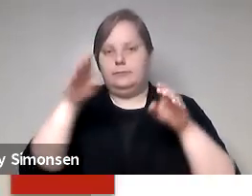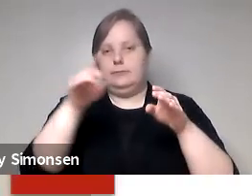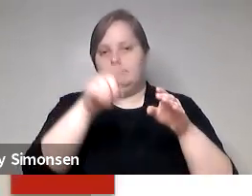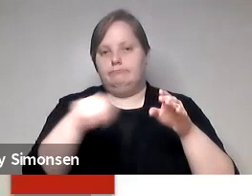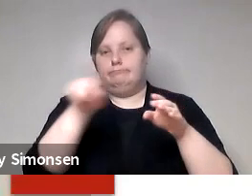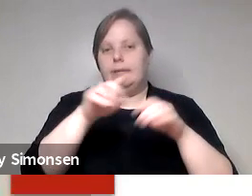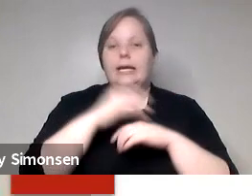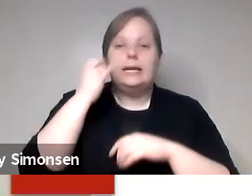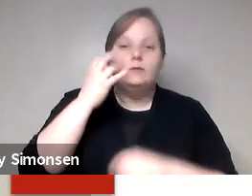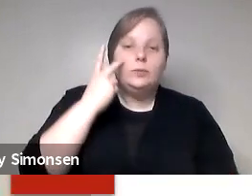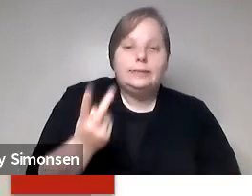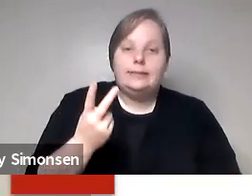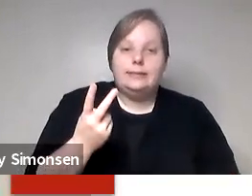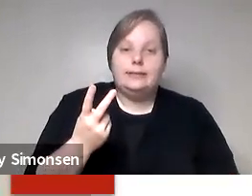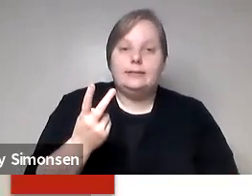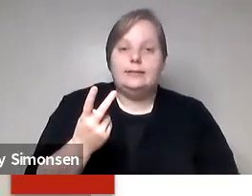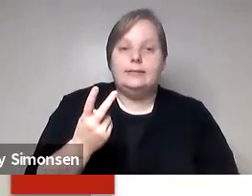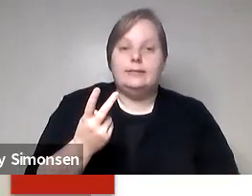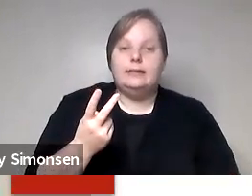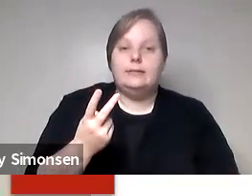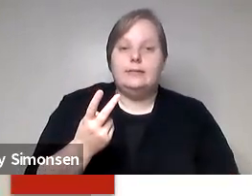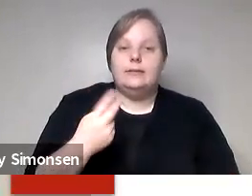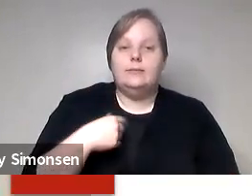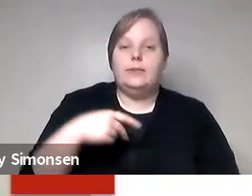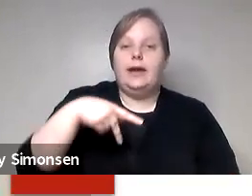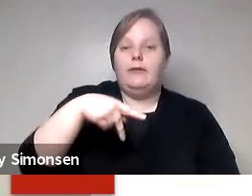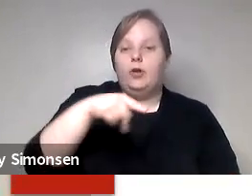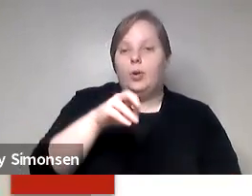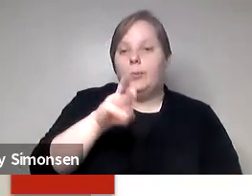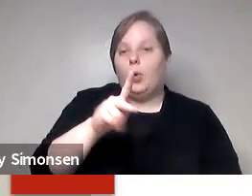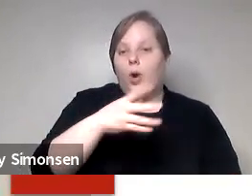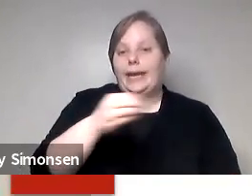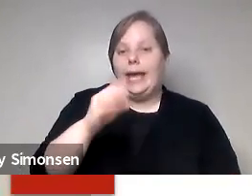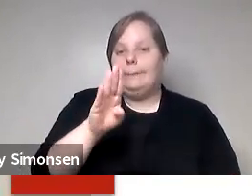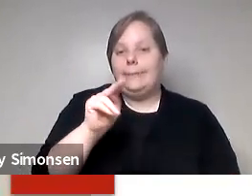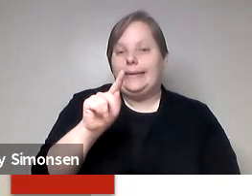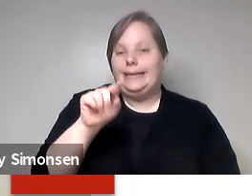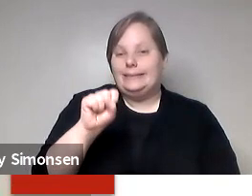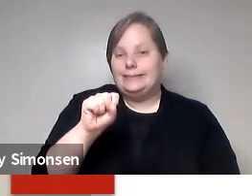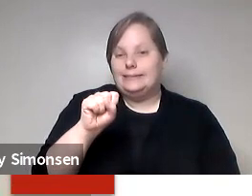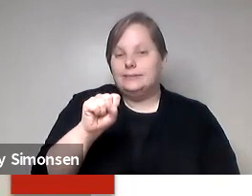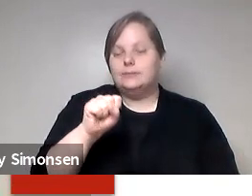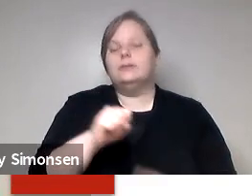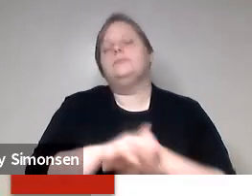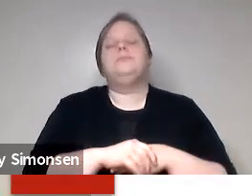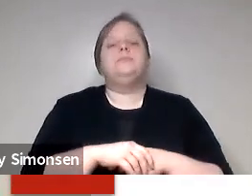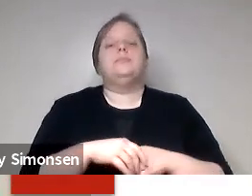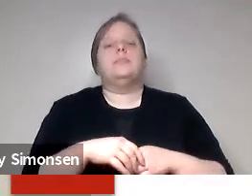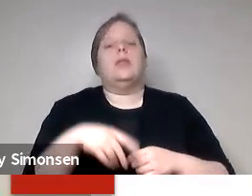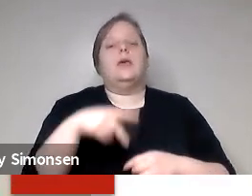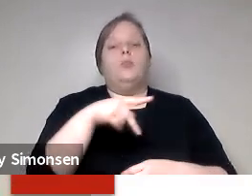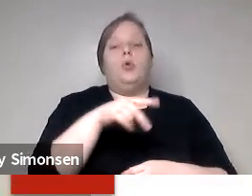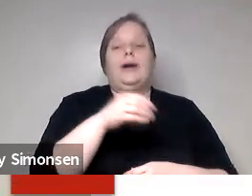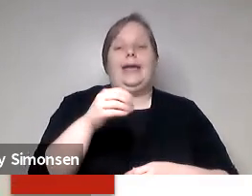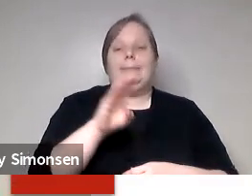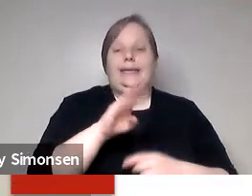if you see this, we have pork and beans, and that pork and beans actually,